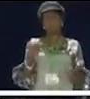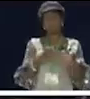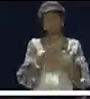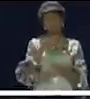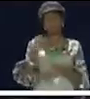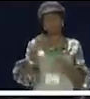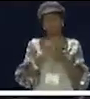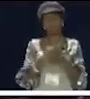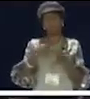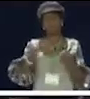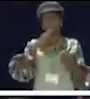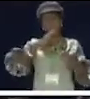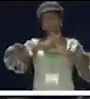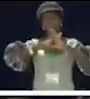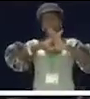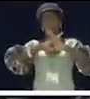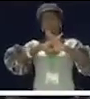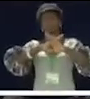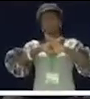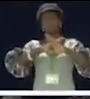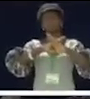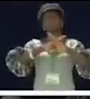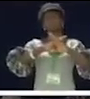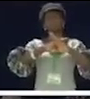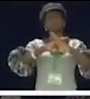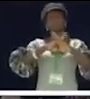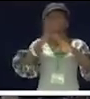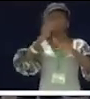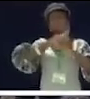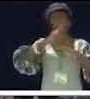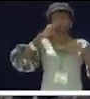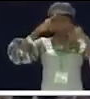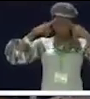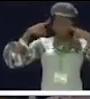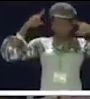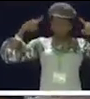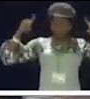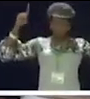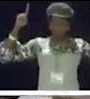that have been hindering their success,